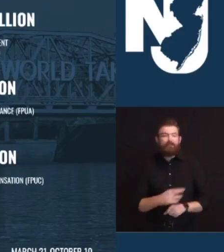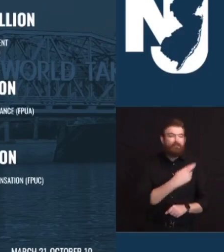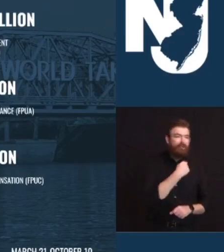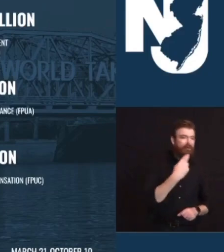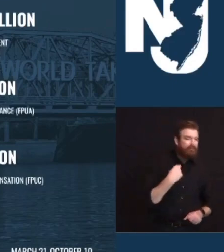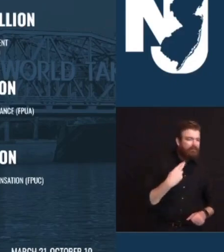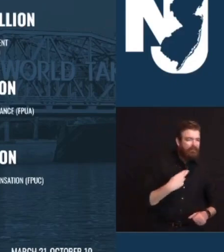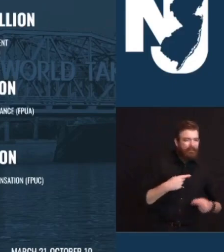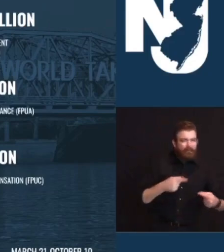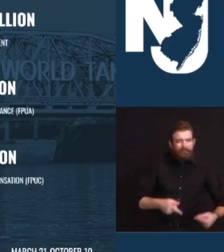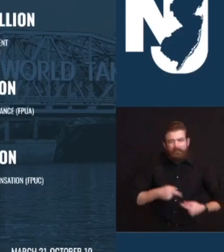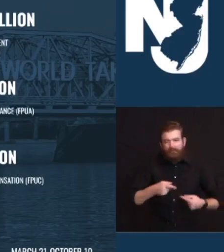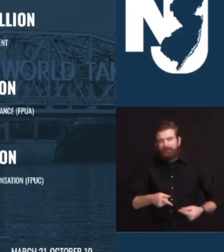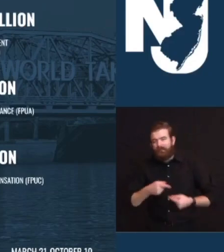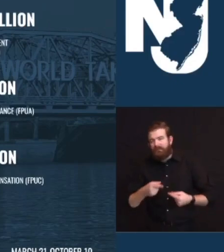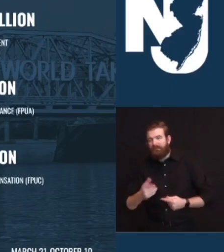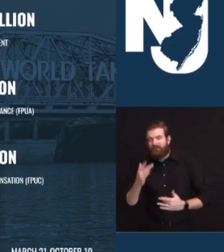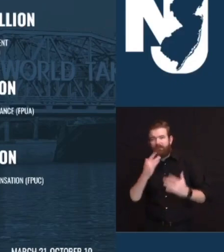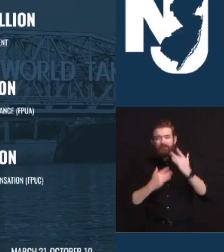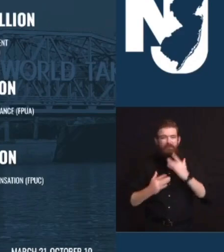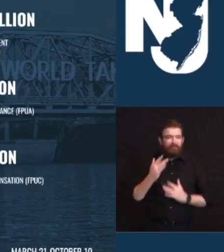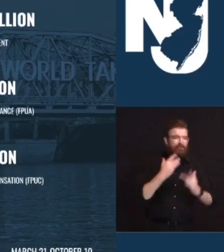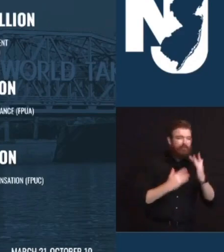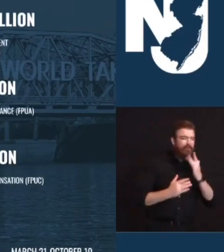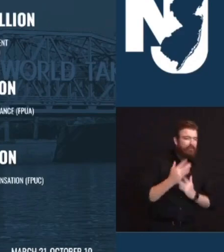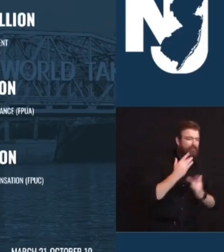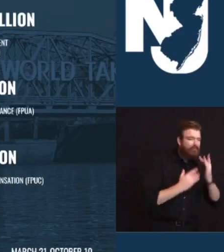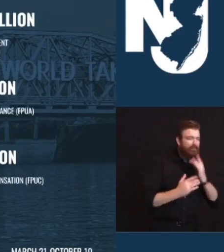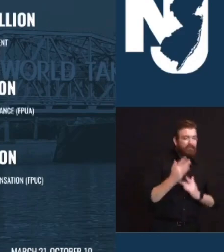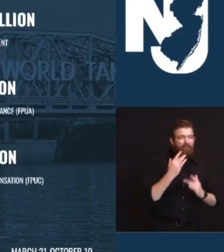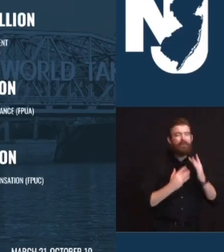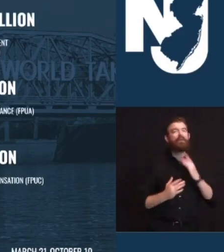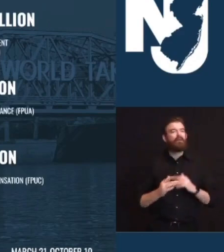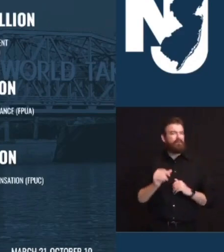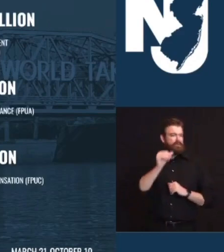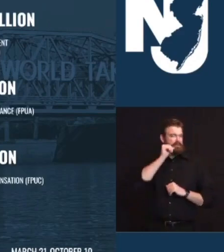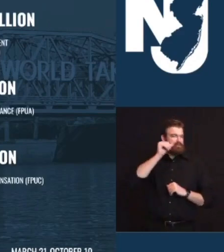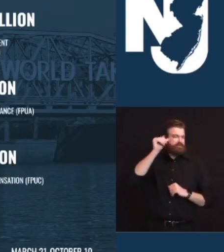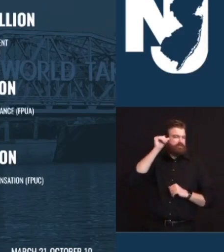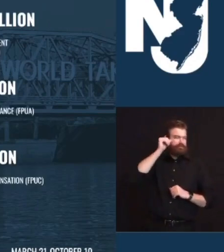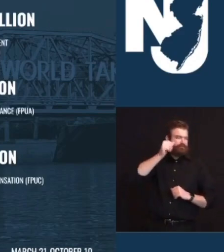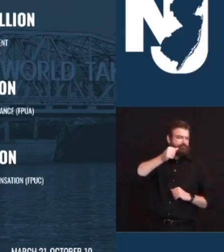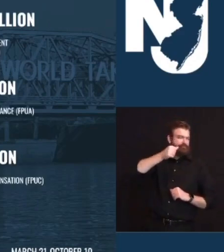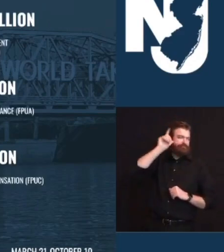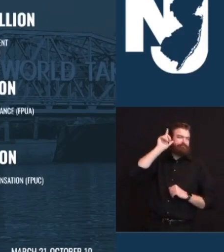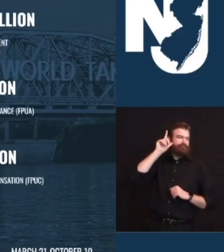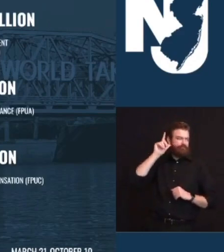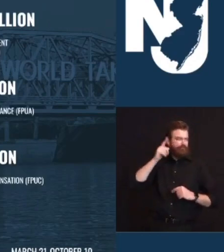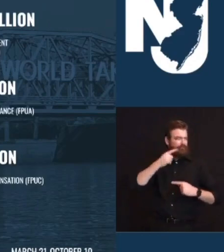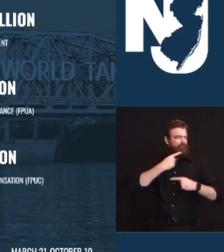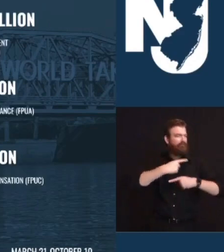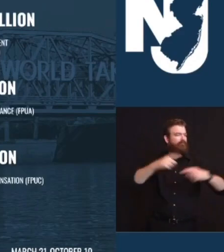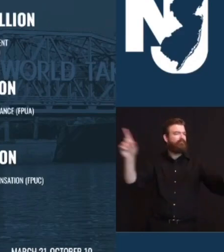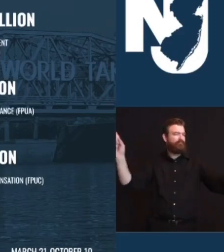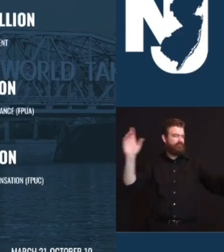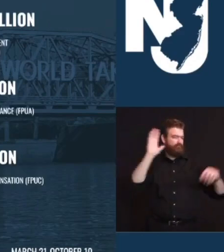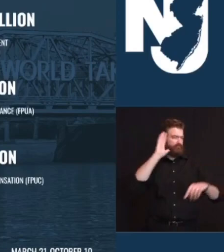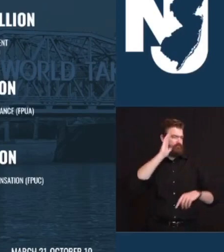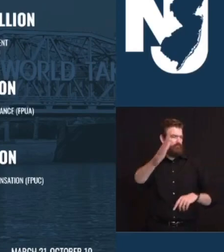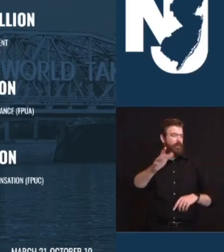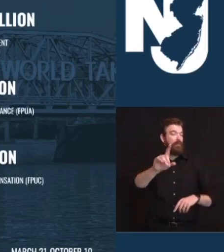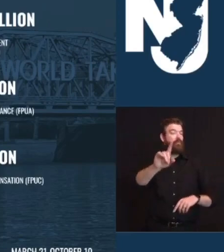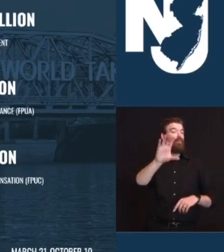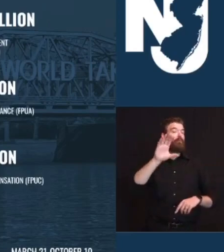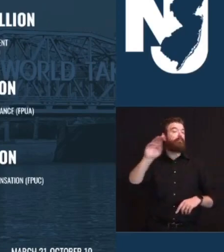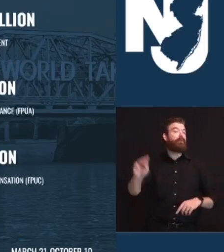hospitality. We announced in Hillsborough in Somerset County the other day that we were putting out $100 million of new CRF